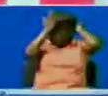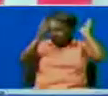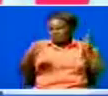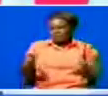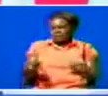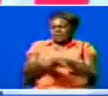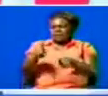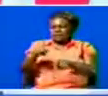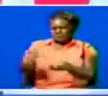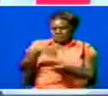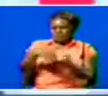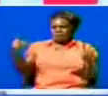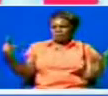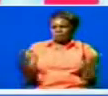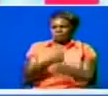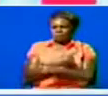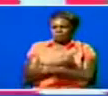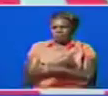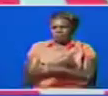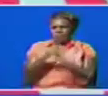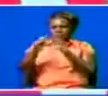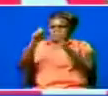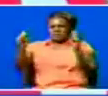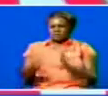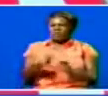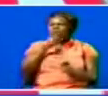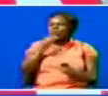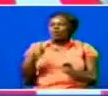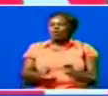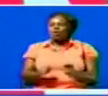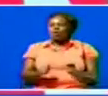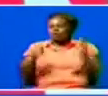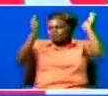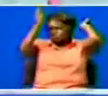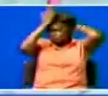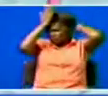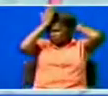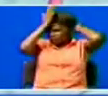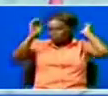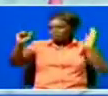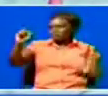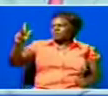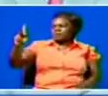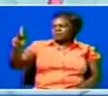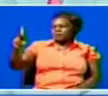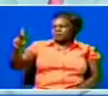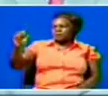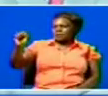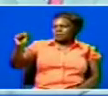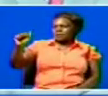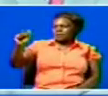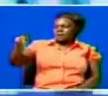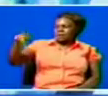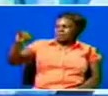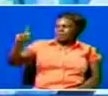At the center of controversy was ethnicity and age of the new bishop. The head of Anglican Church, Jackson Olesapit,